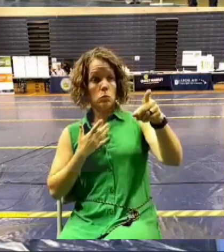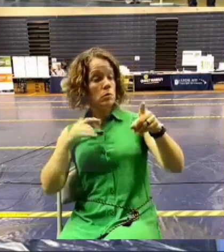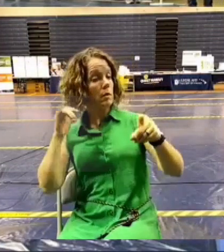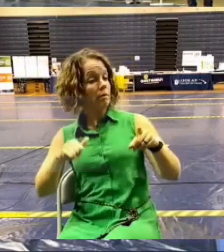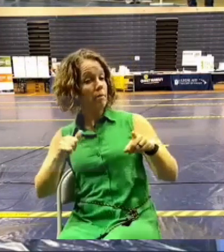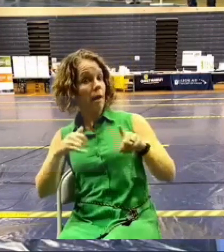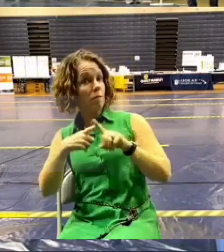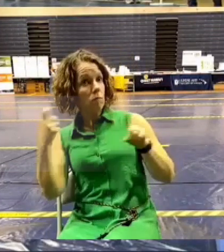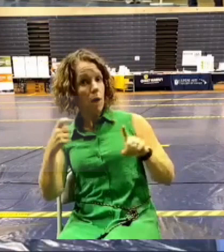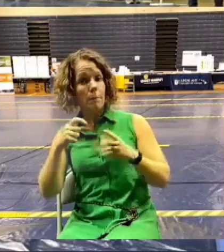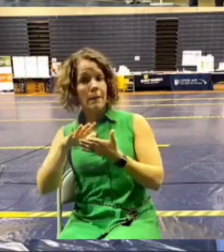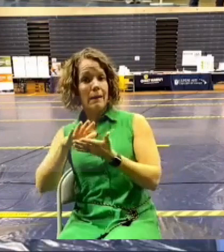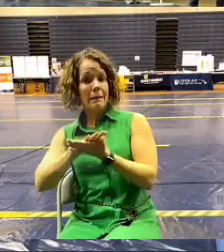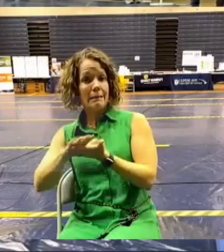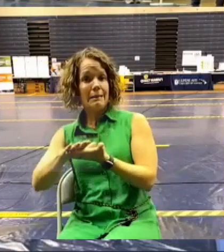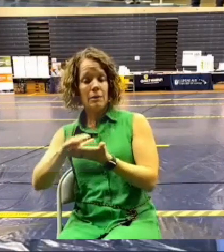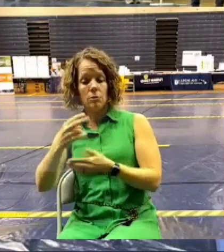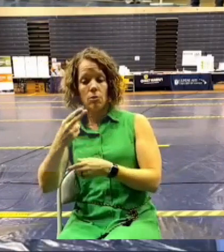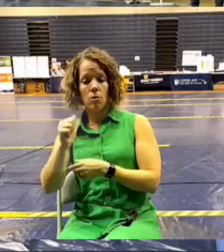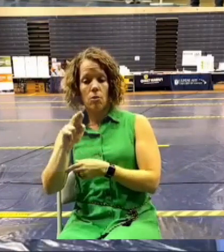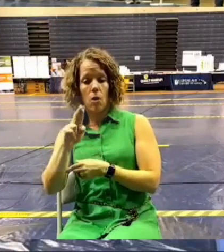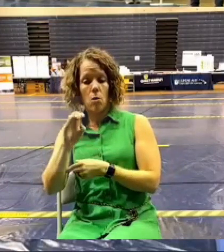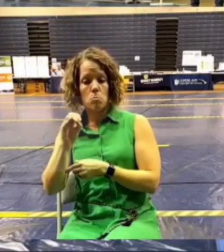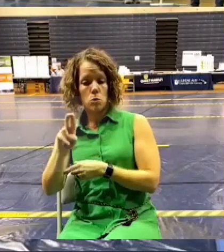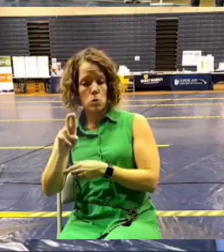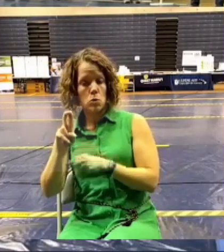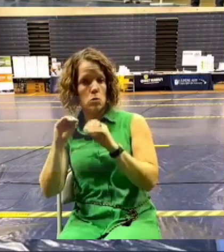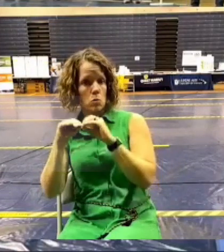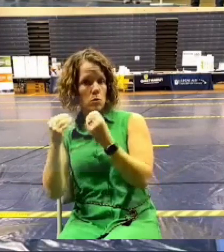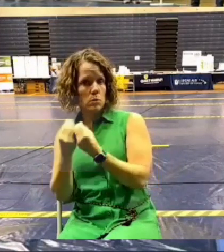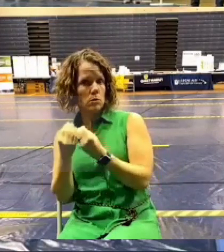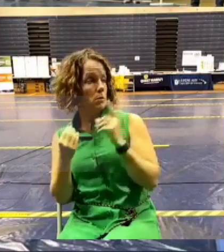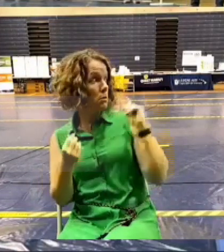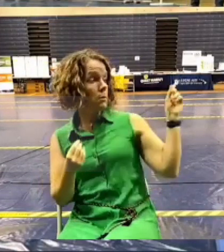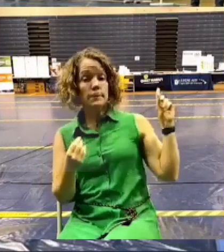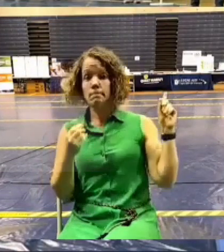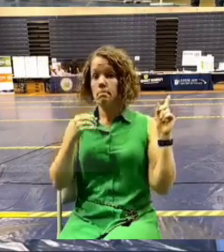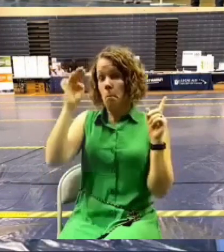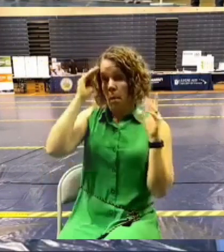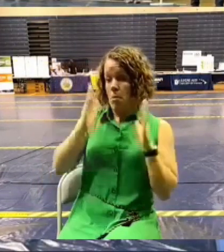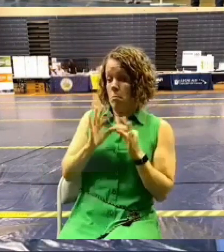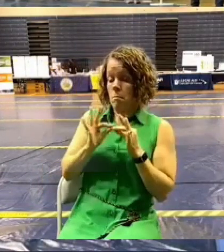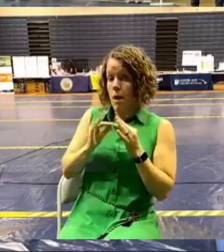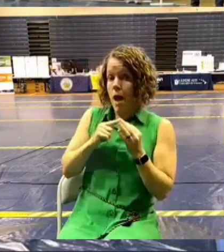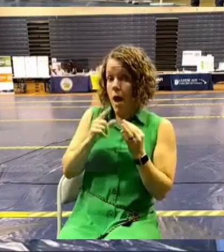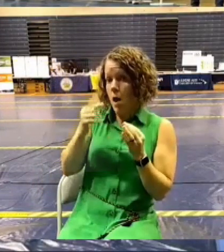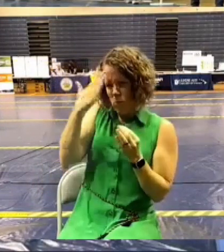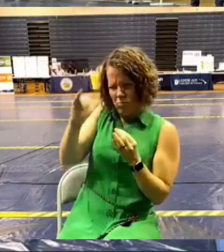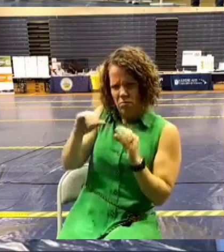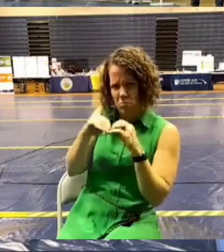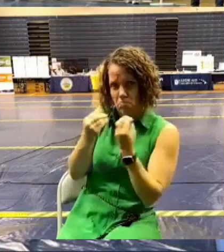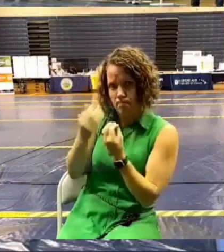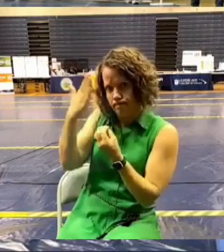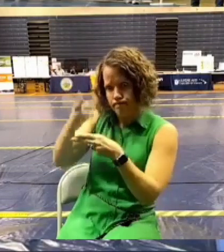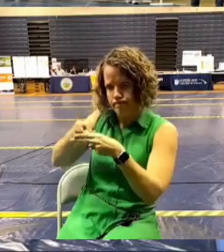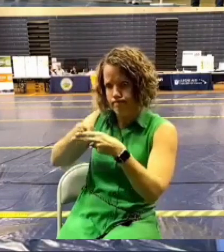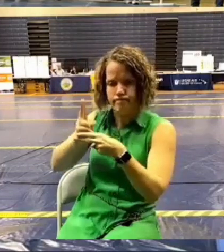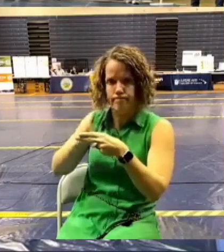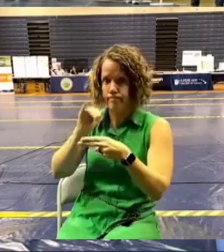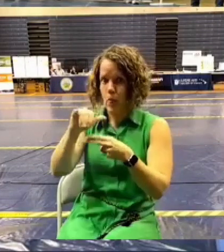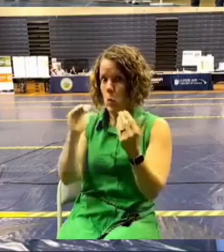not even heard of that organization, much less of what you just said. I don't know. Does the Army Corps have any information?